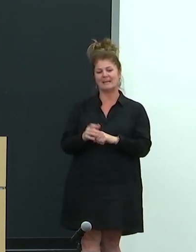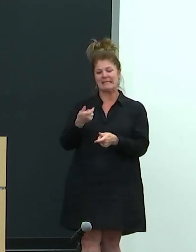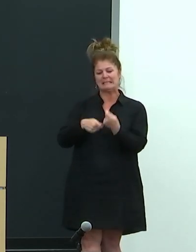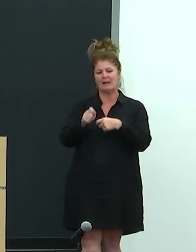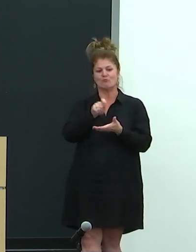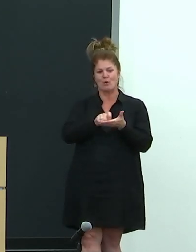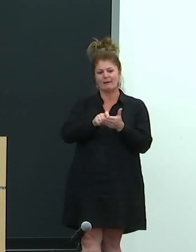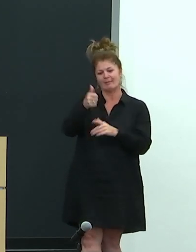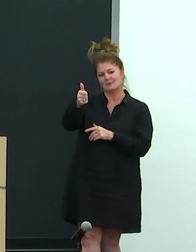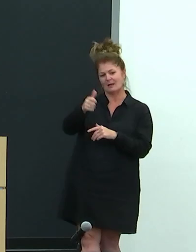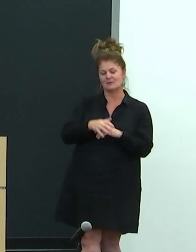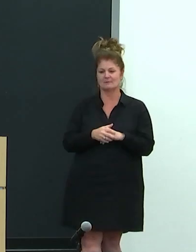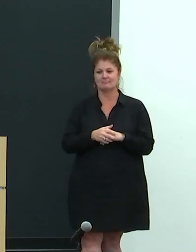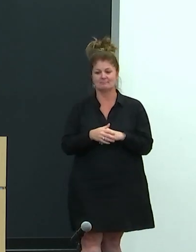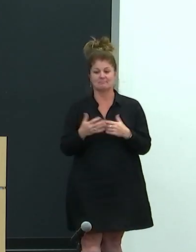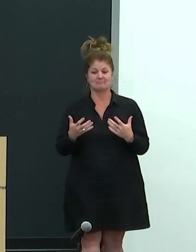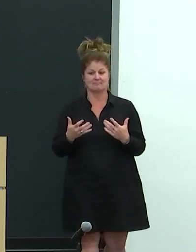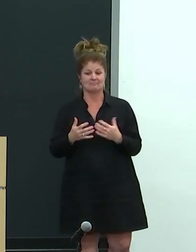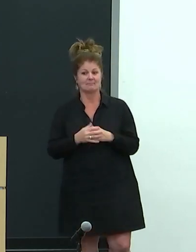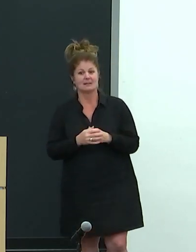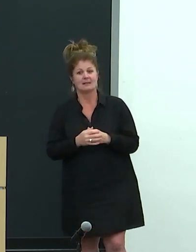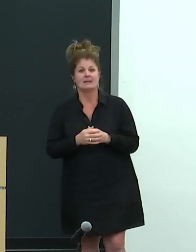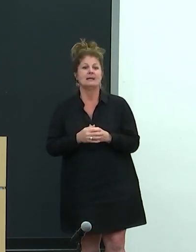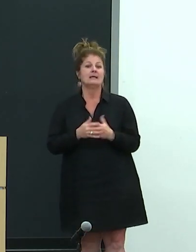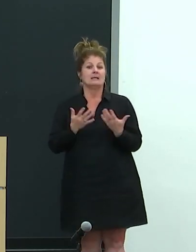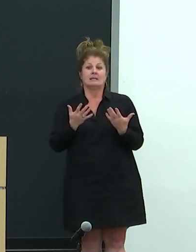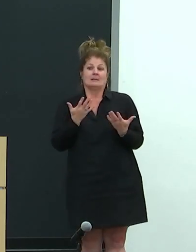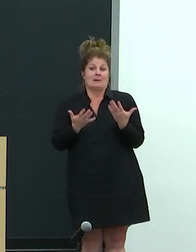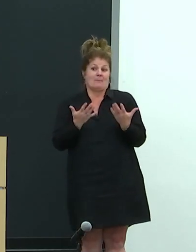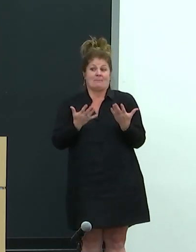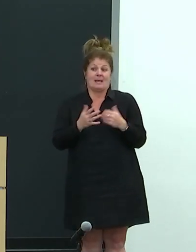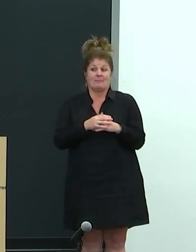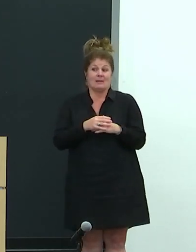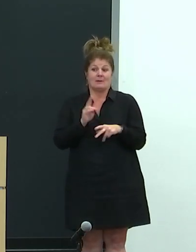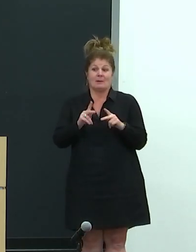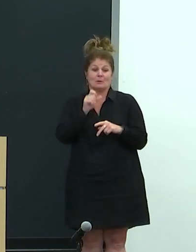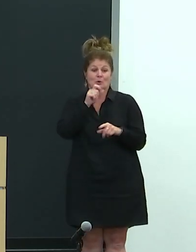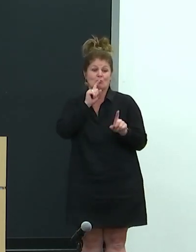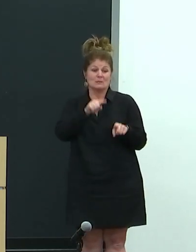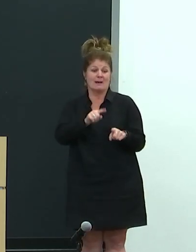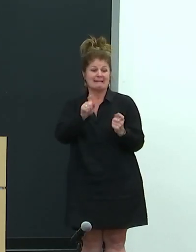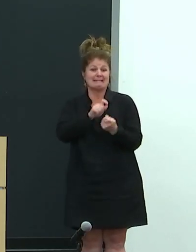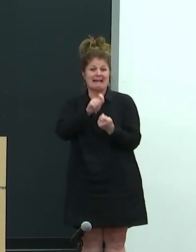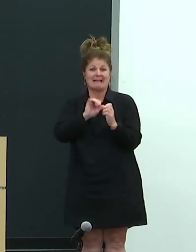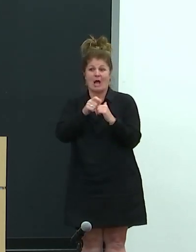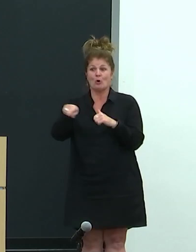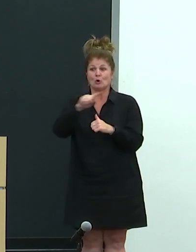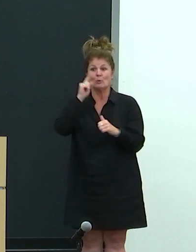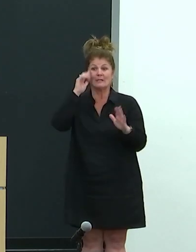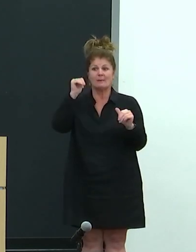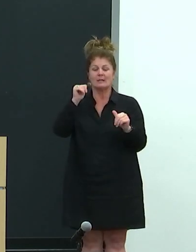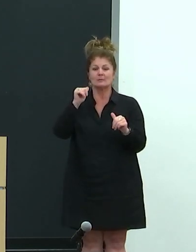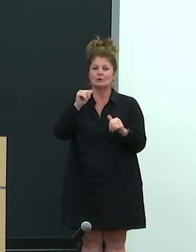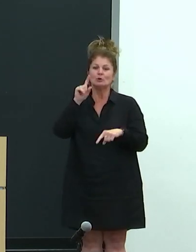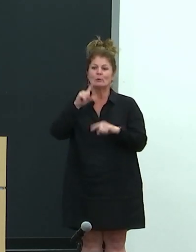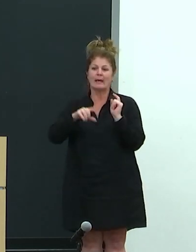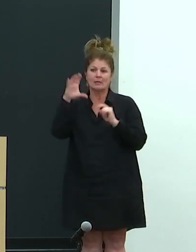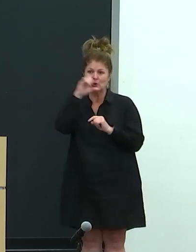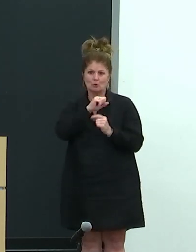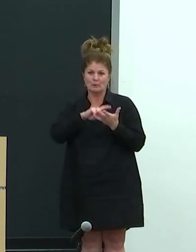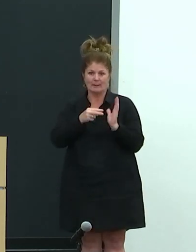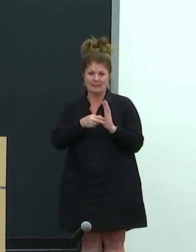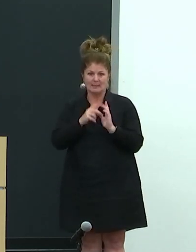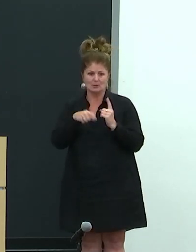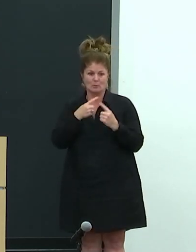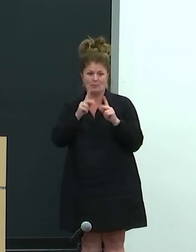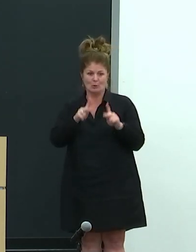when someone may not respond or behave exactly as you would expect, without making assumptions of what that means